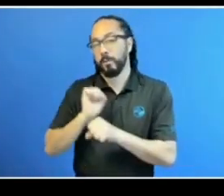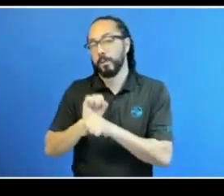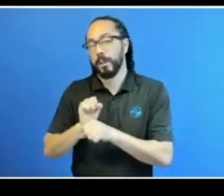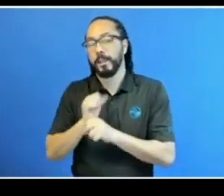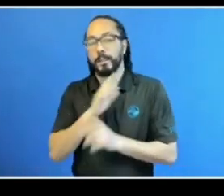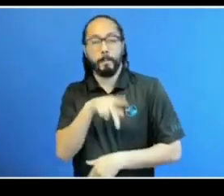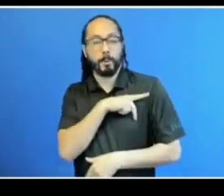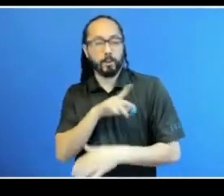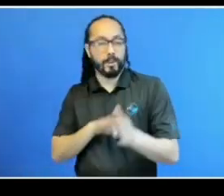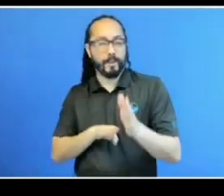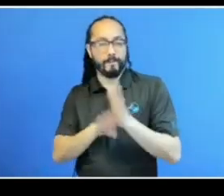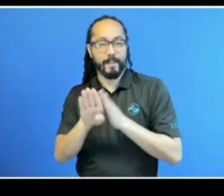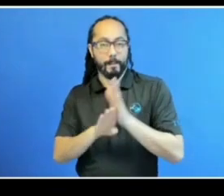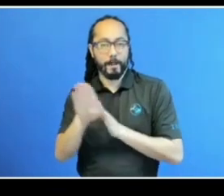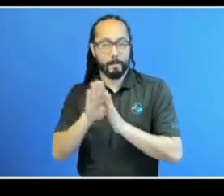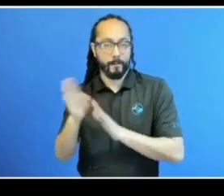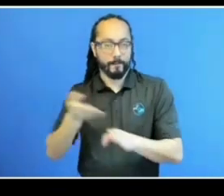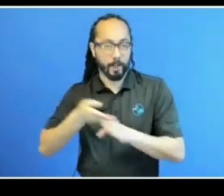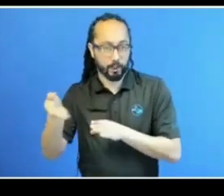years, supporting